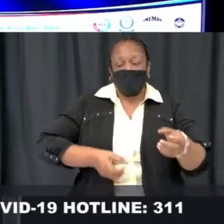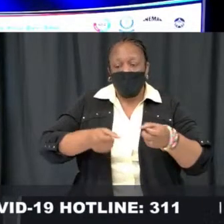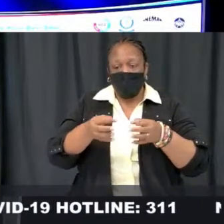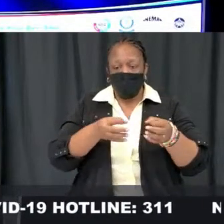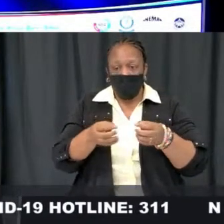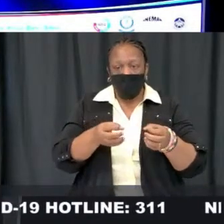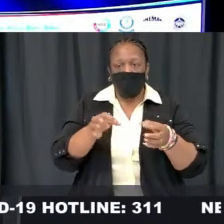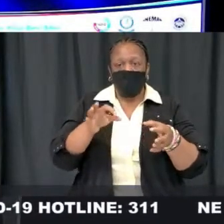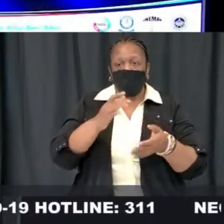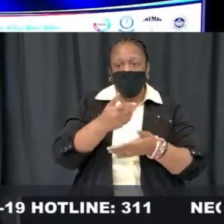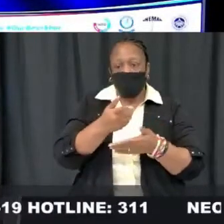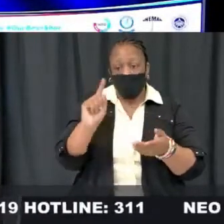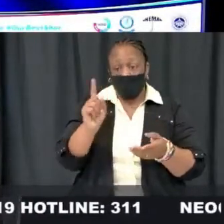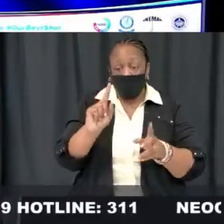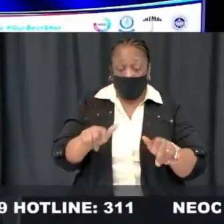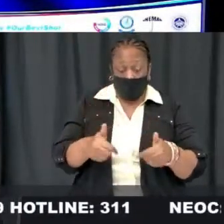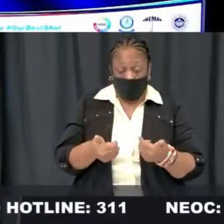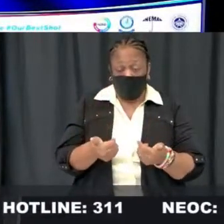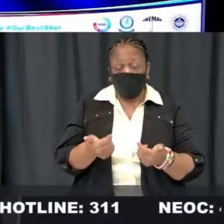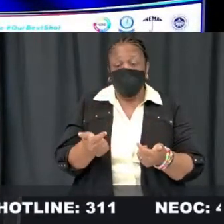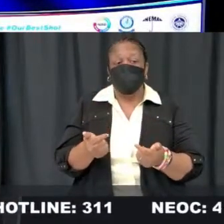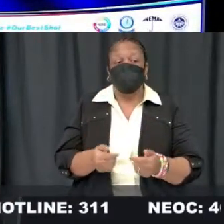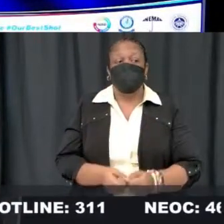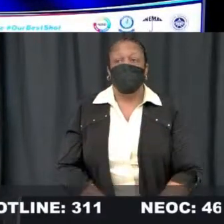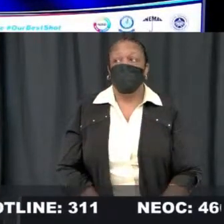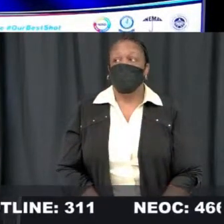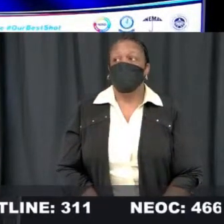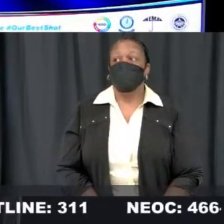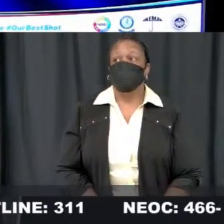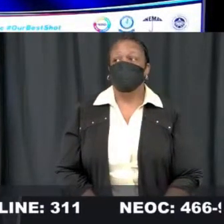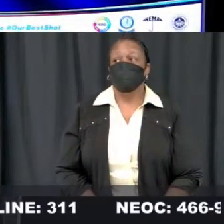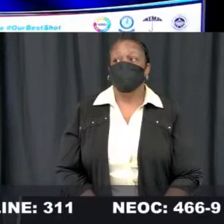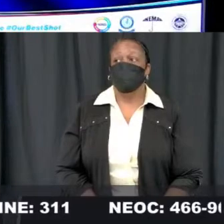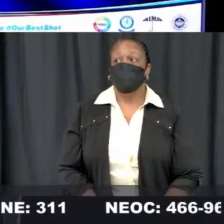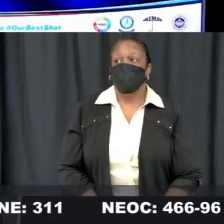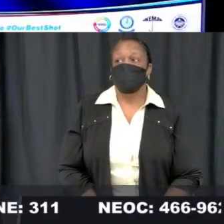time. There is a serious